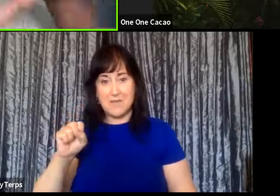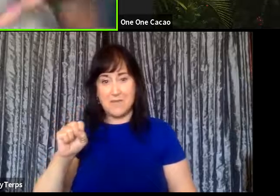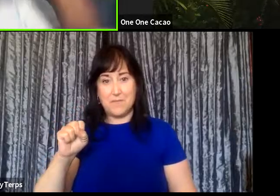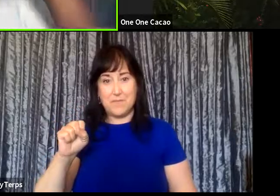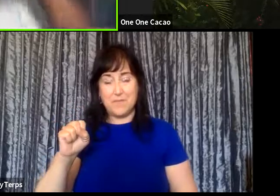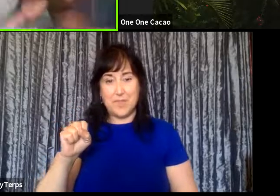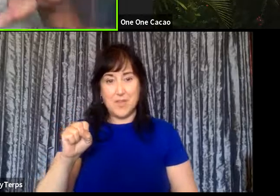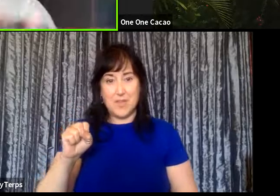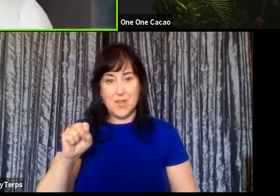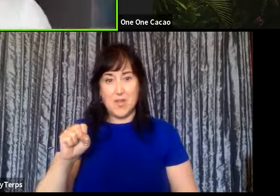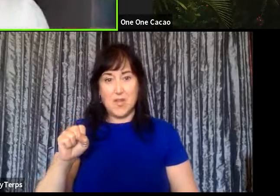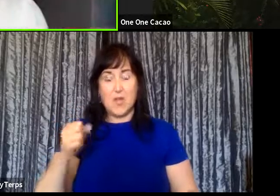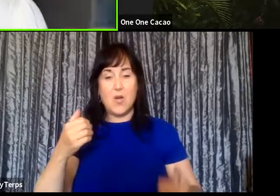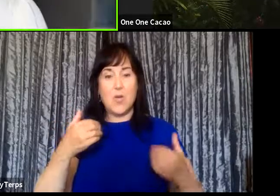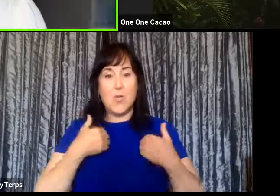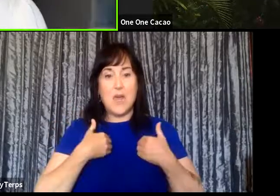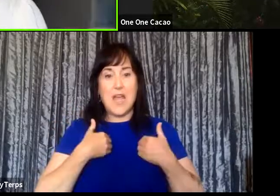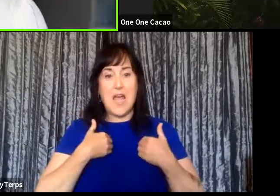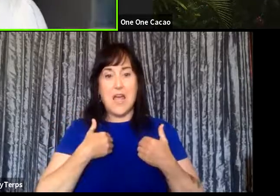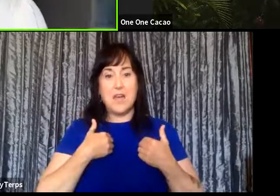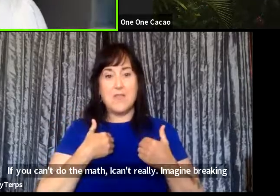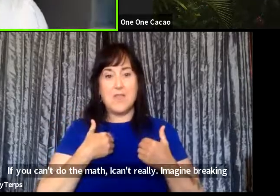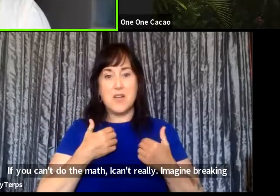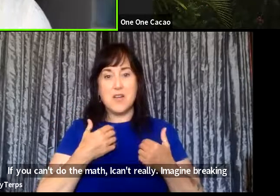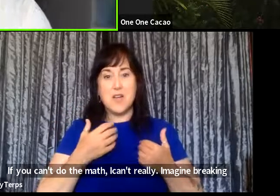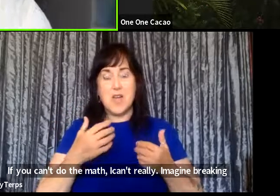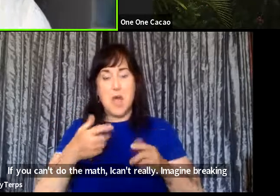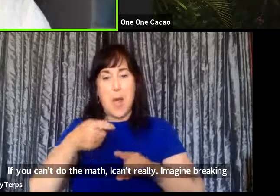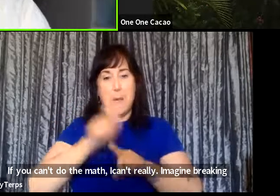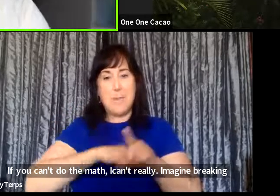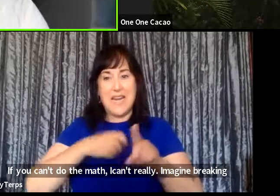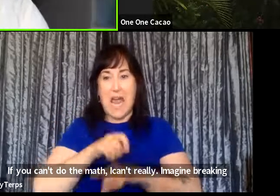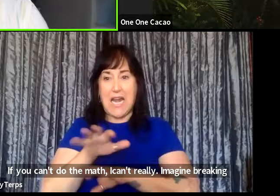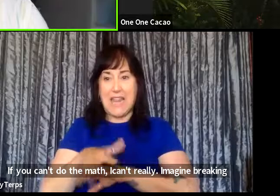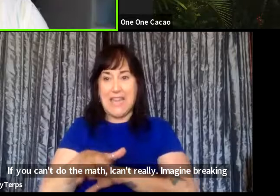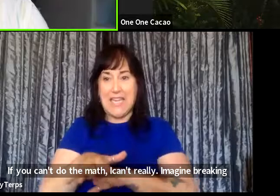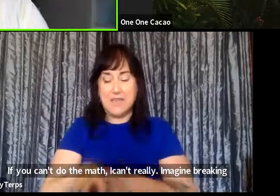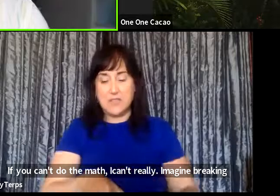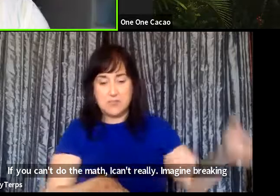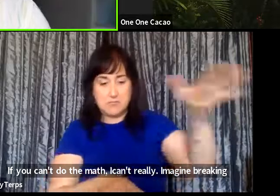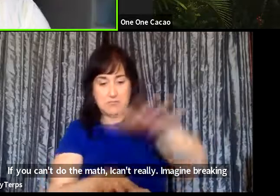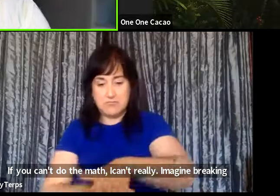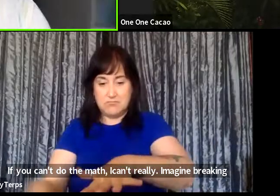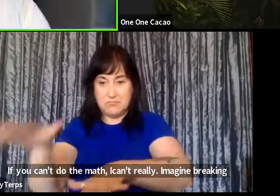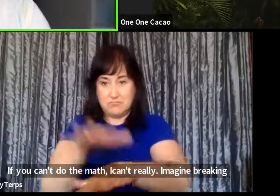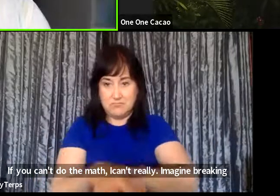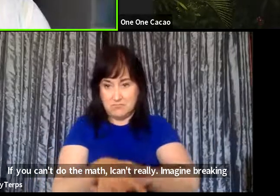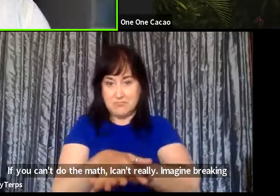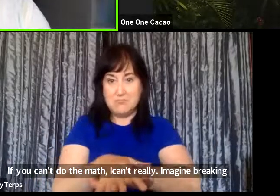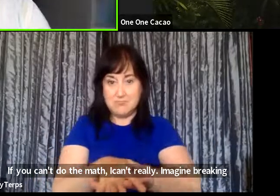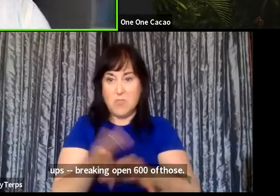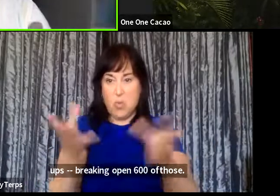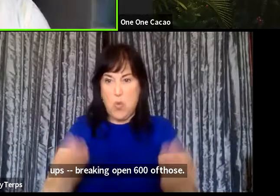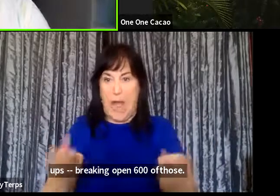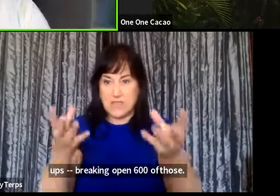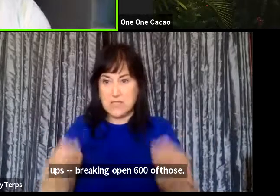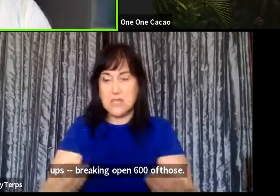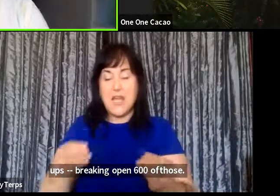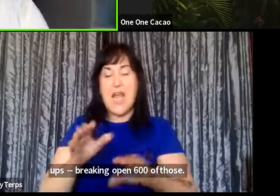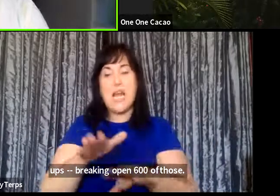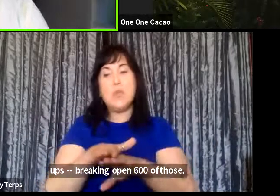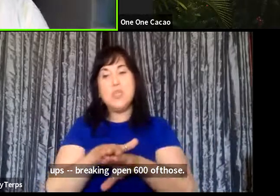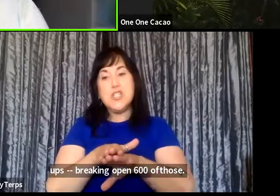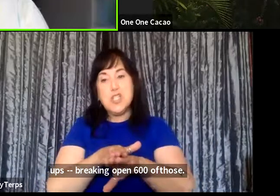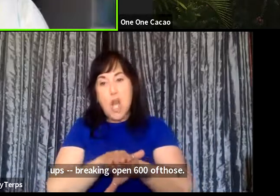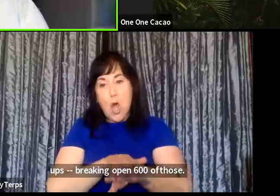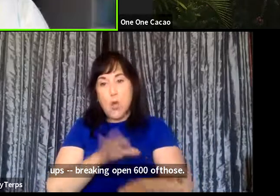top of our wet sugary mass, and that will naturally start the fermentation process, okay? It will ferment slowly over time, and